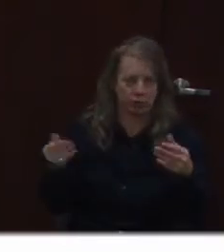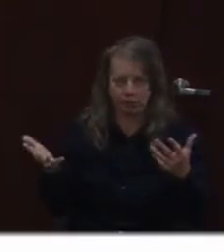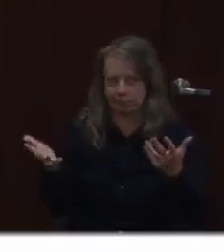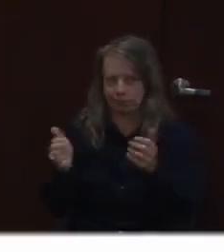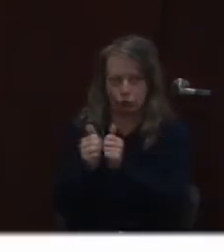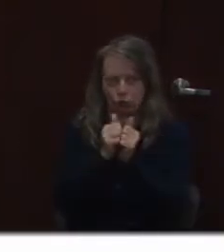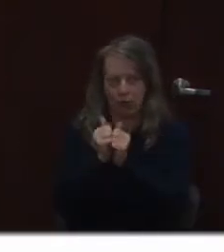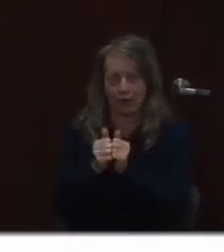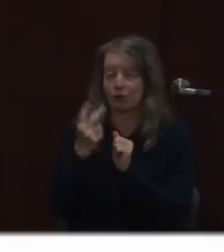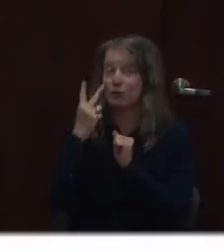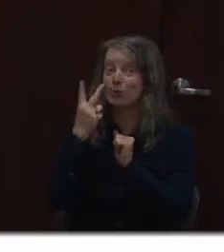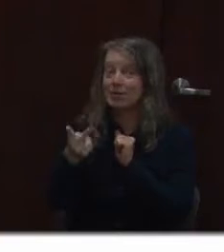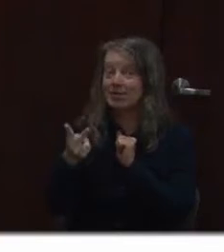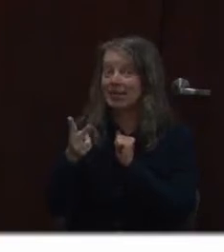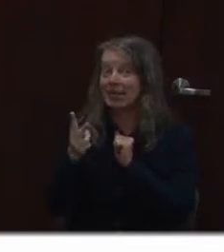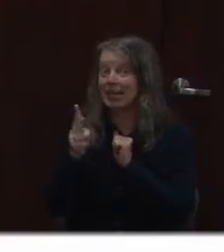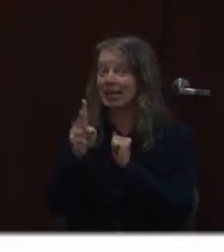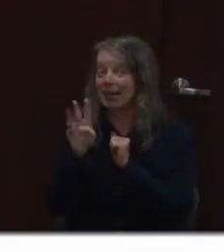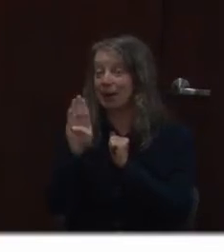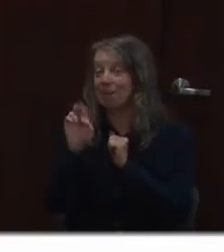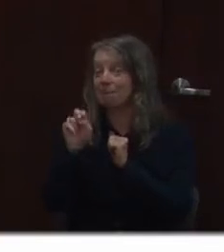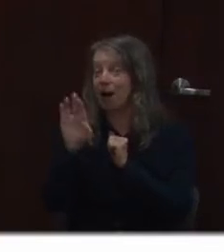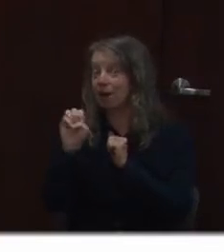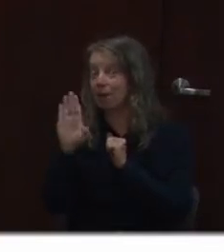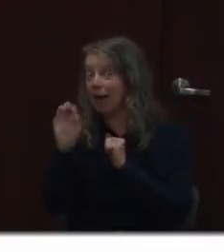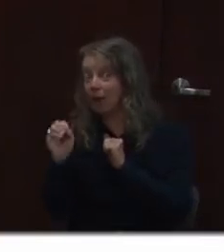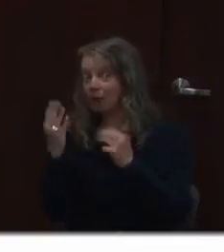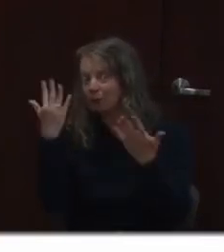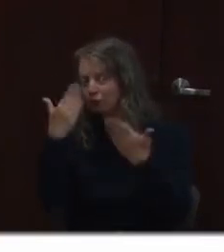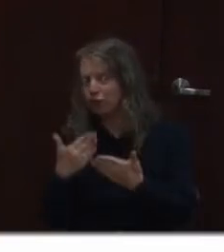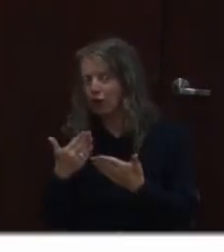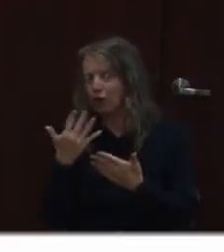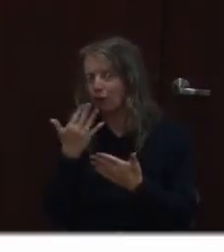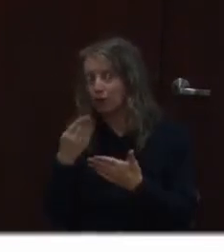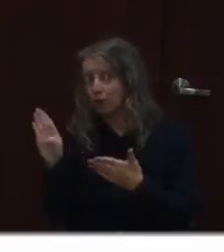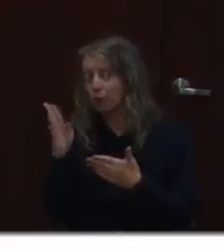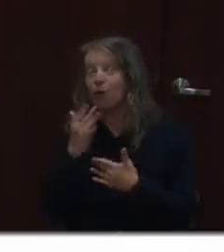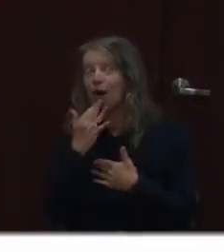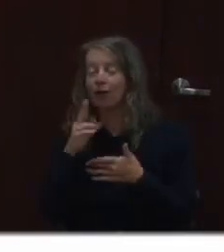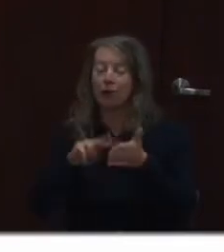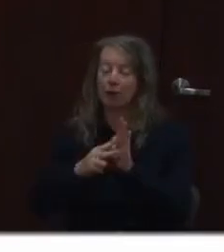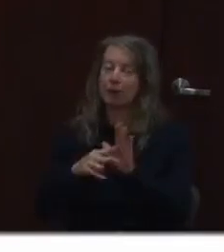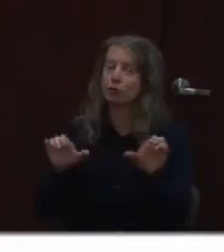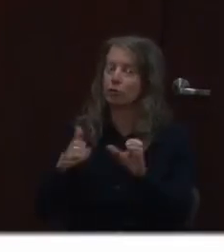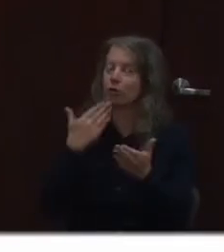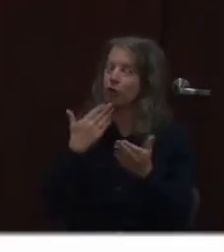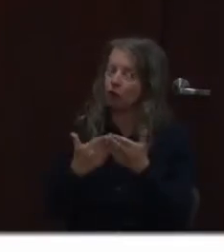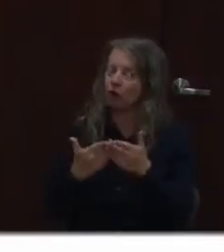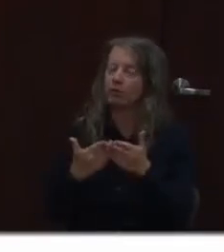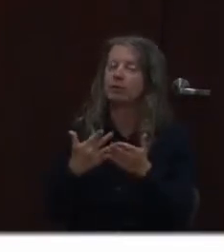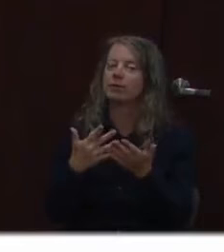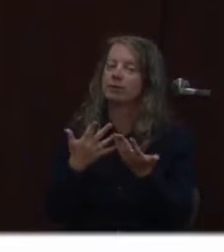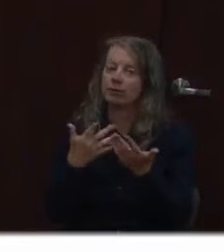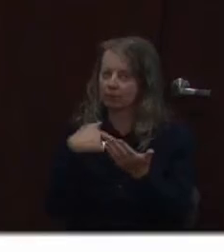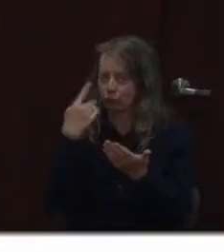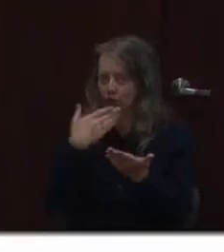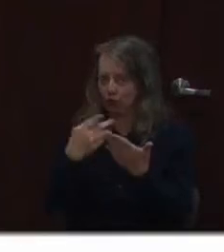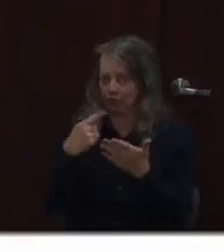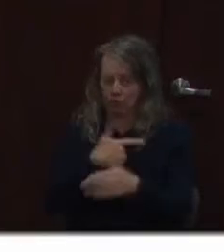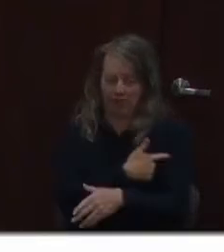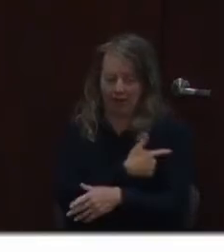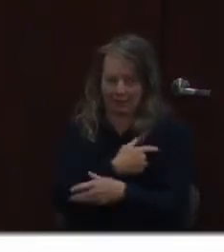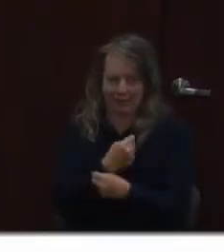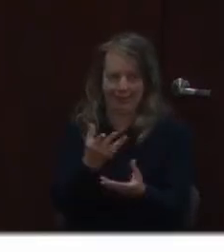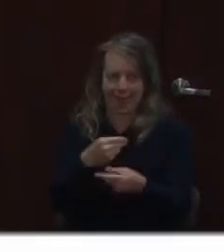are standing out in a dark blue, so very favorable with our vaccine rollout. I also wanted to